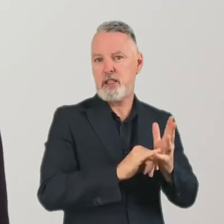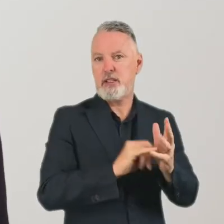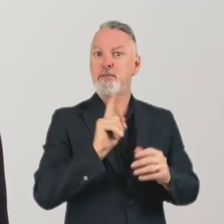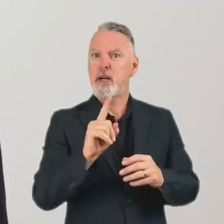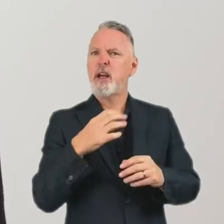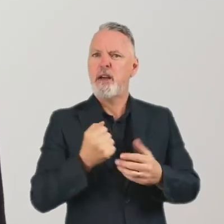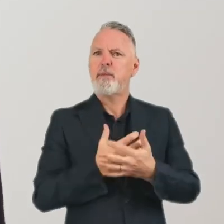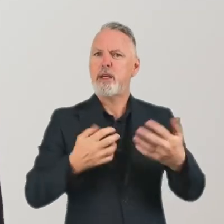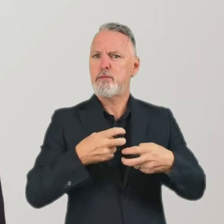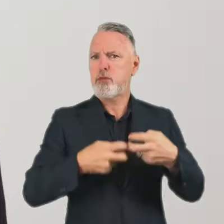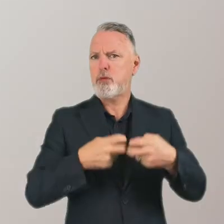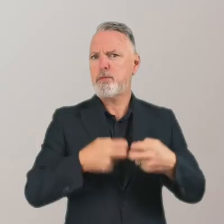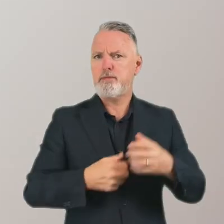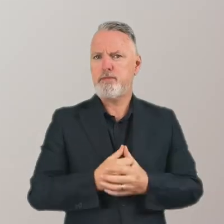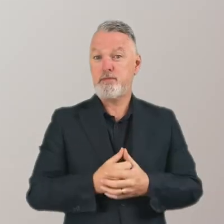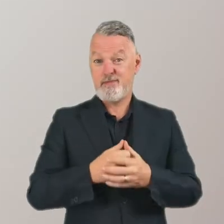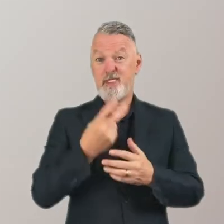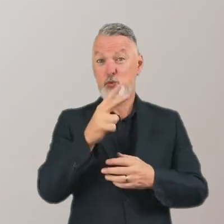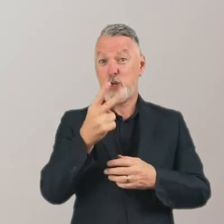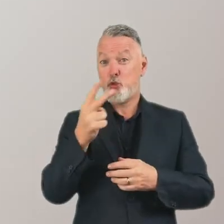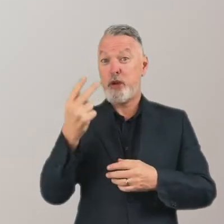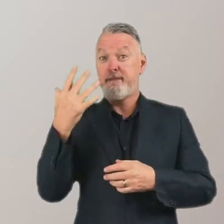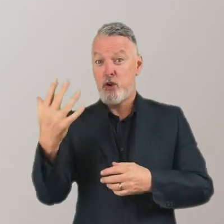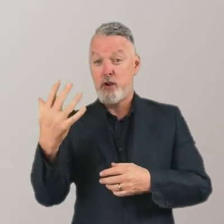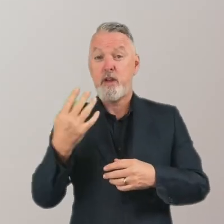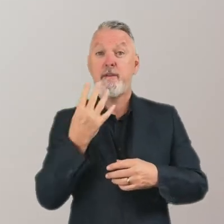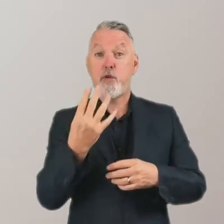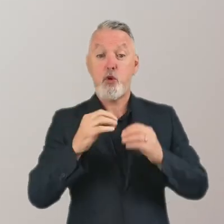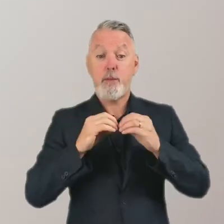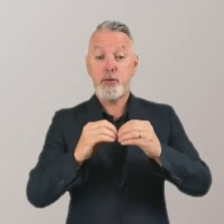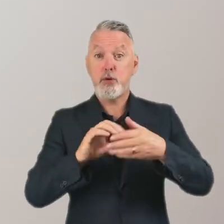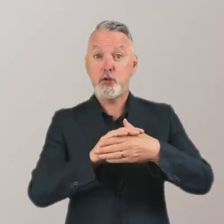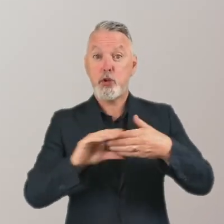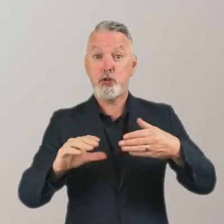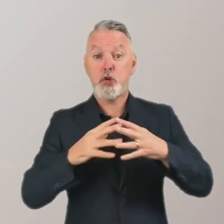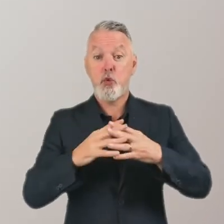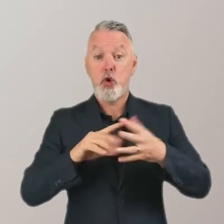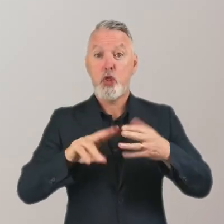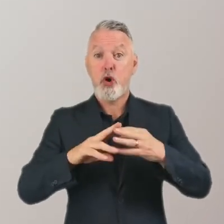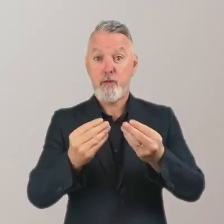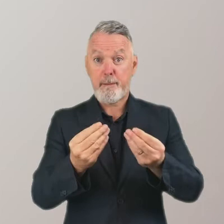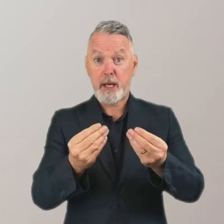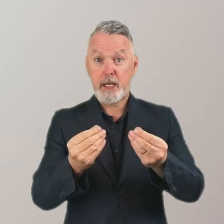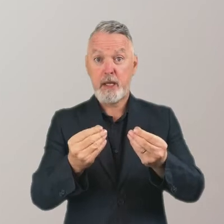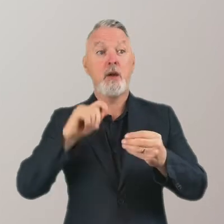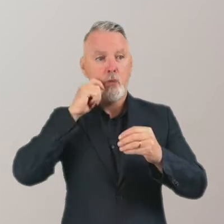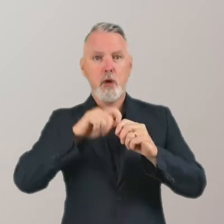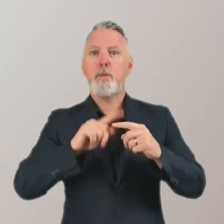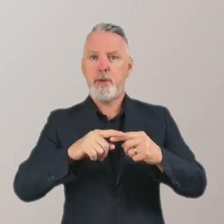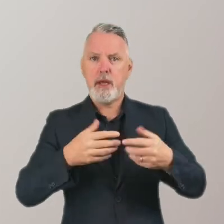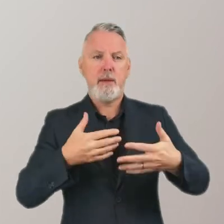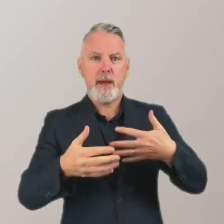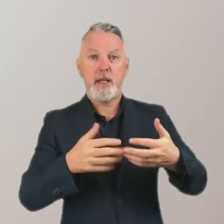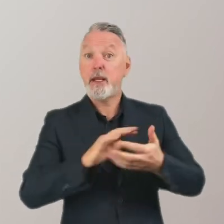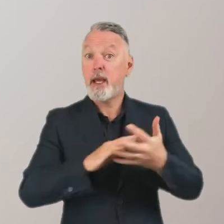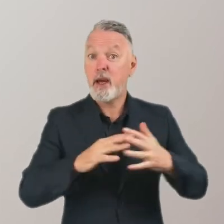is a big problem here. By 2025, $4 billion worth of funds will be managed by people using pen